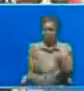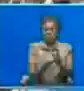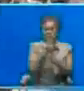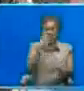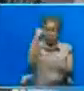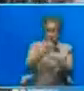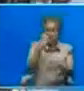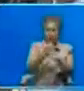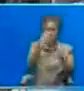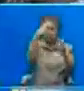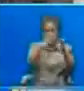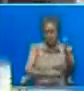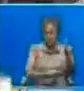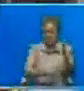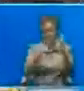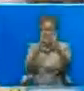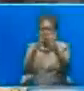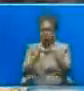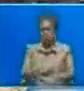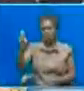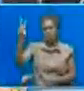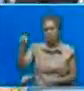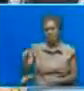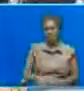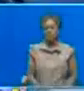operating costs. Charles Kitonga, KTN.